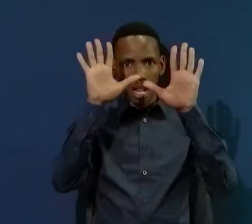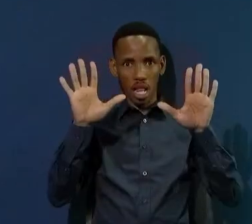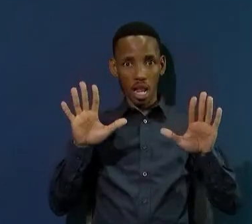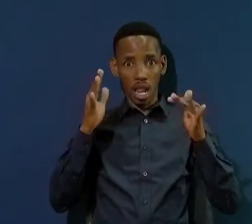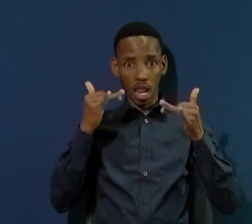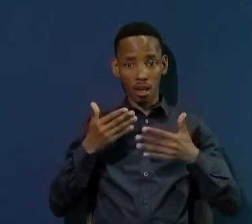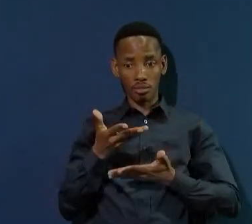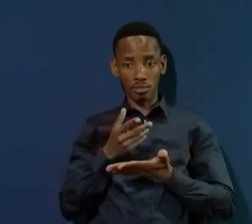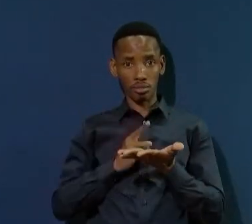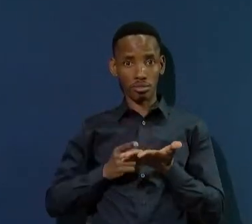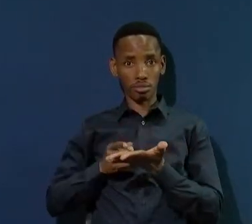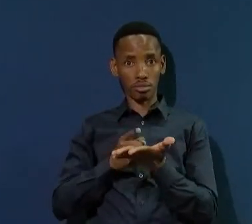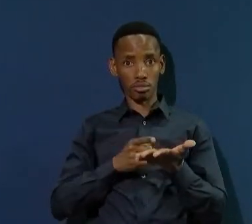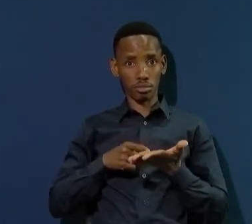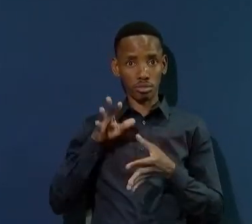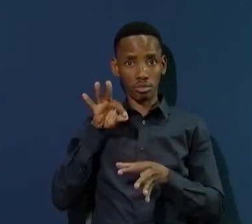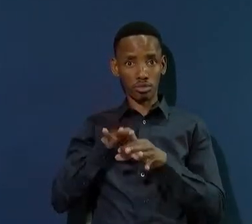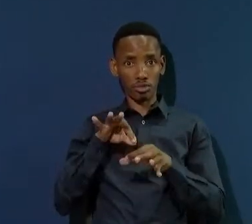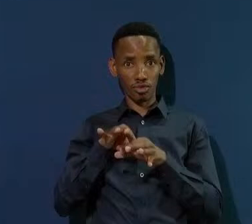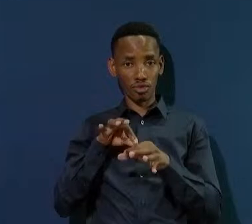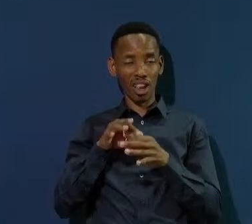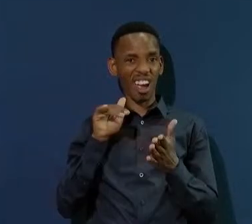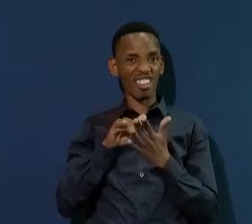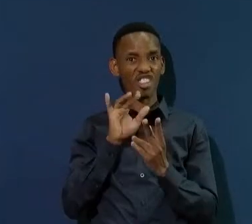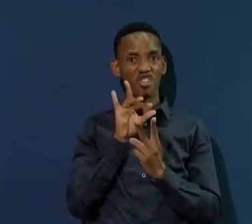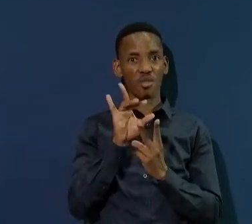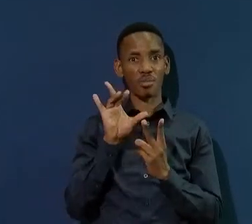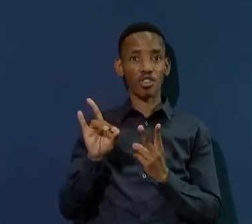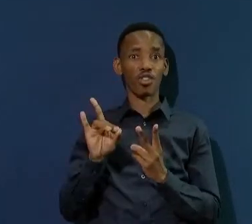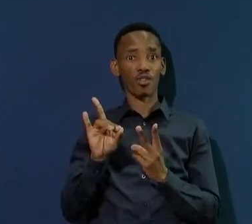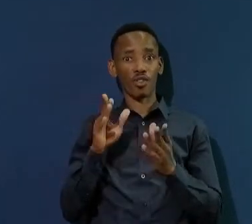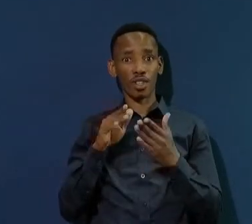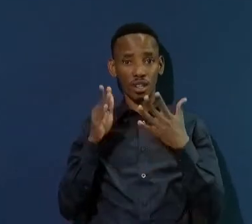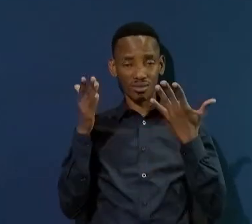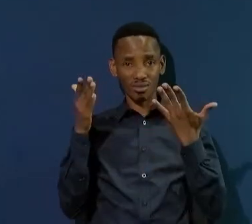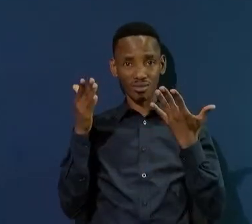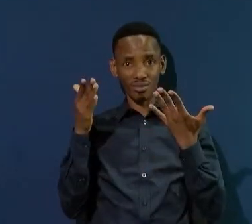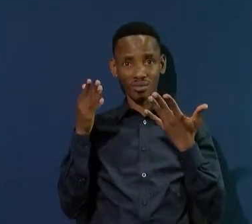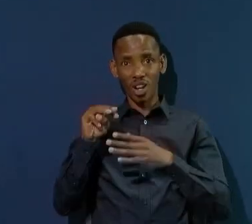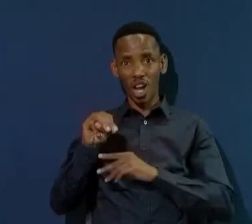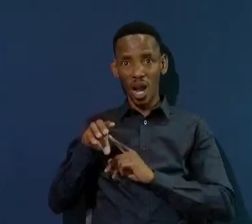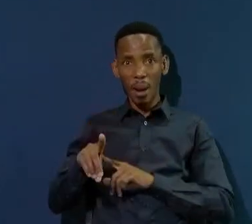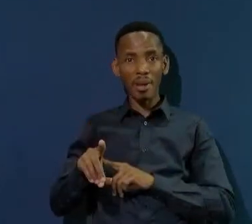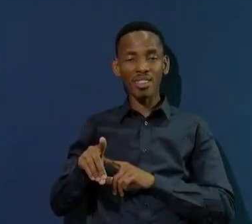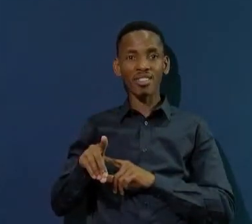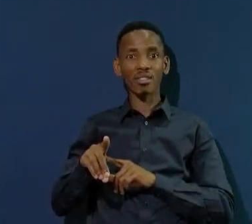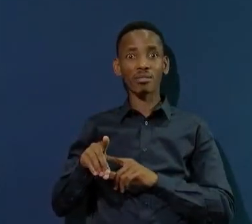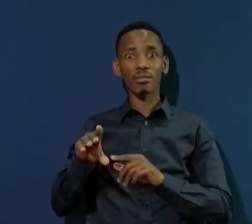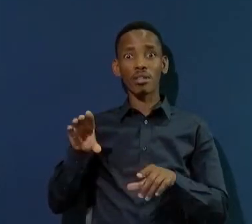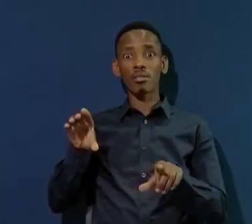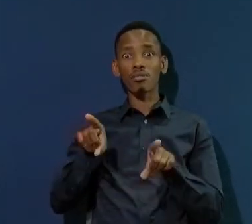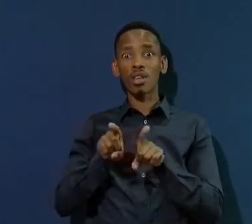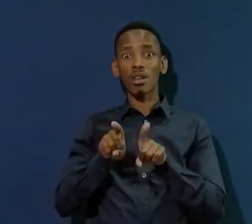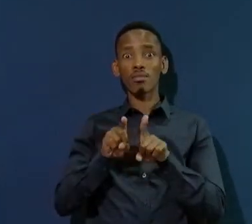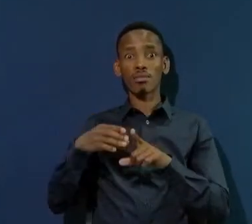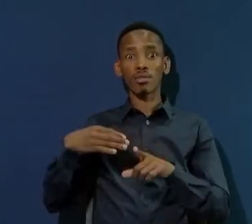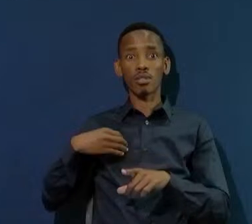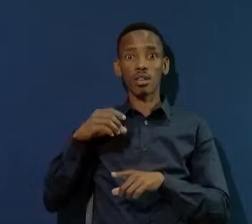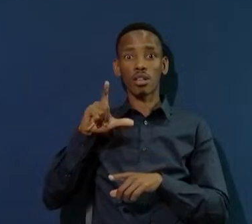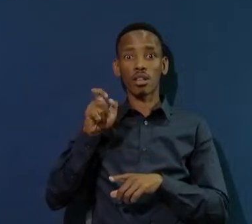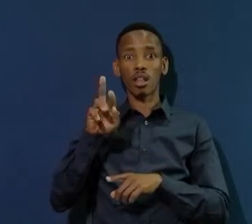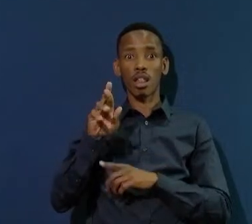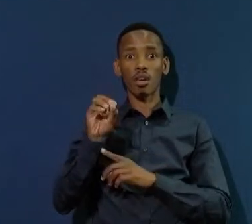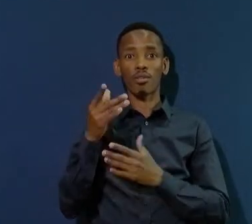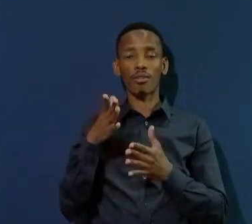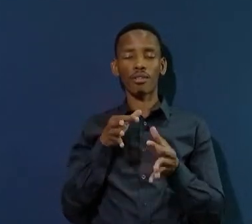re bua ka bo nomination of presidential candidates ya ka ne re utla me ra le rukgantele ya uma ka yone kganye ya gore re